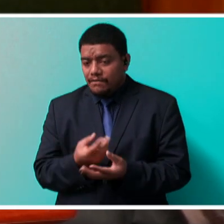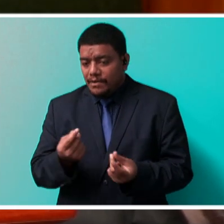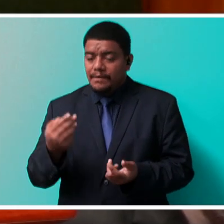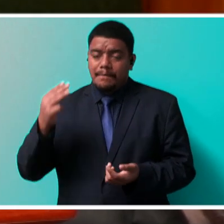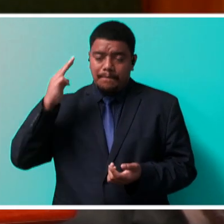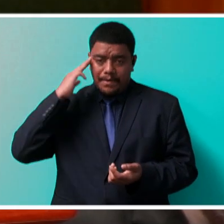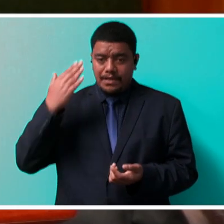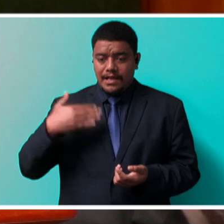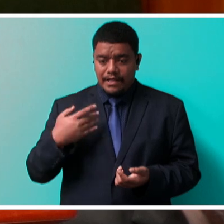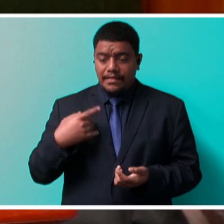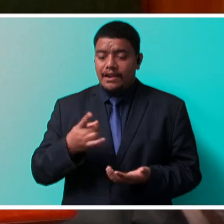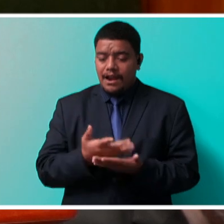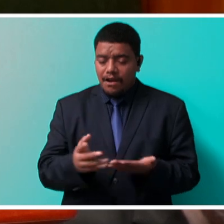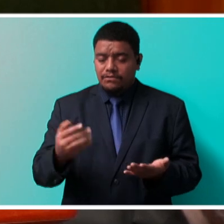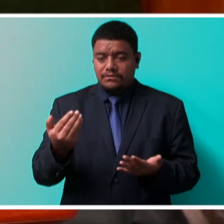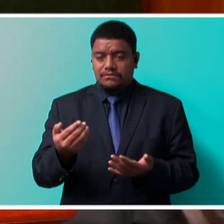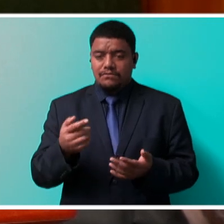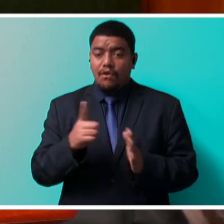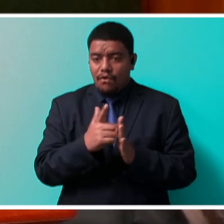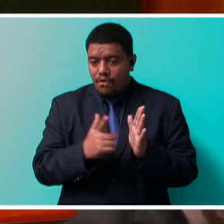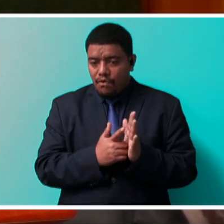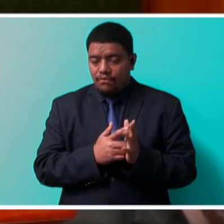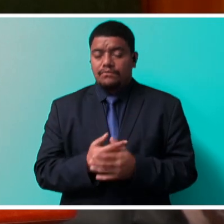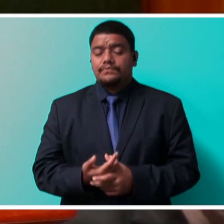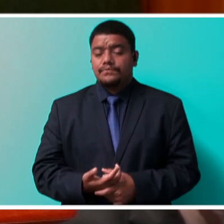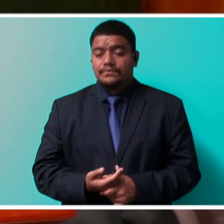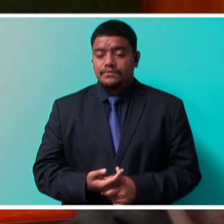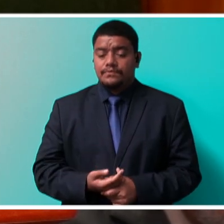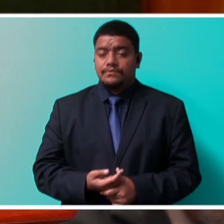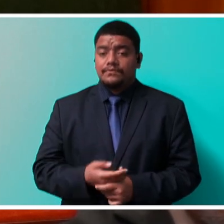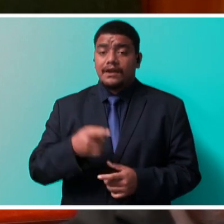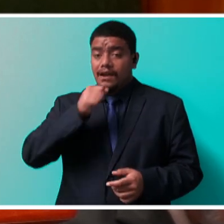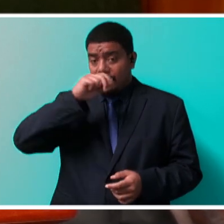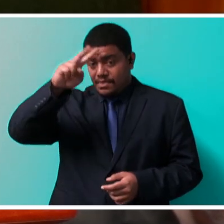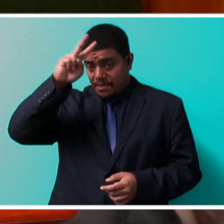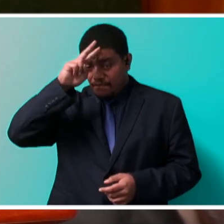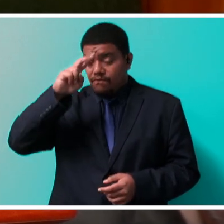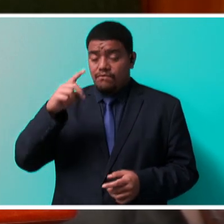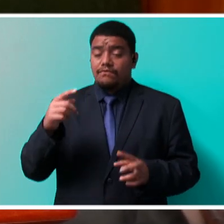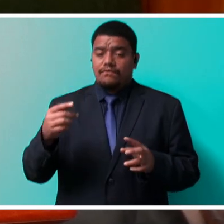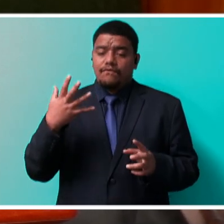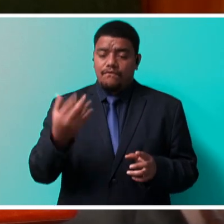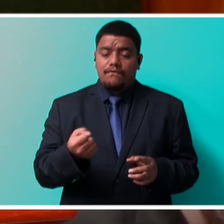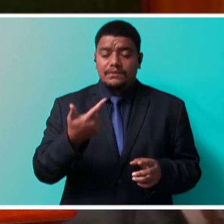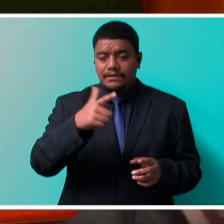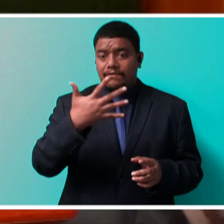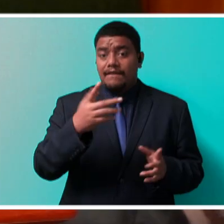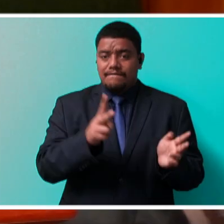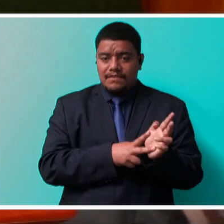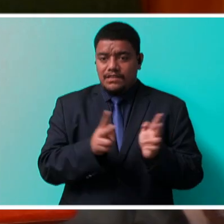and legal rights. In the Eastern Division, activities in Kandavu brought together participants from 75